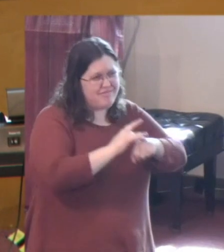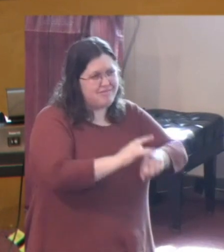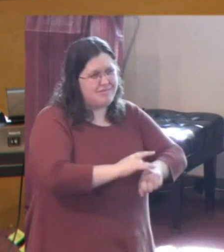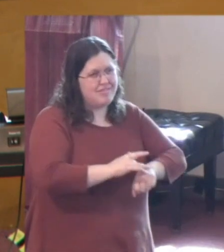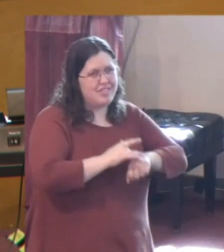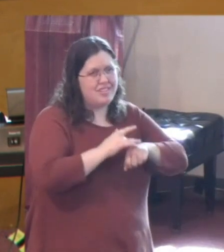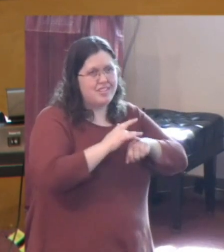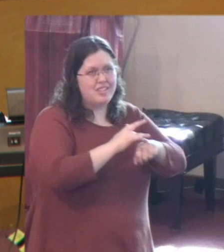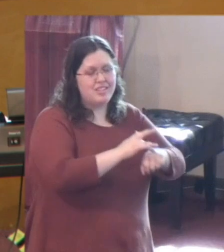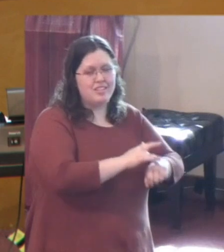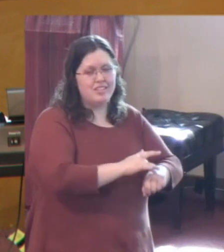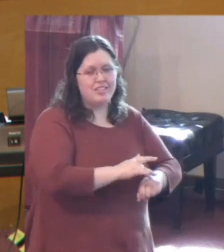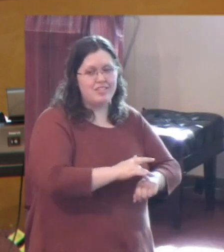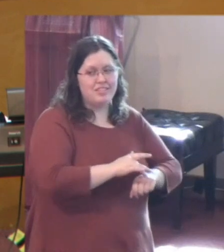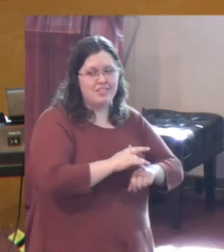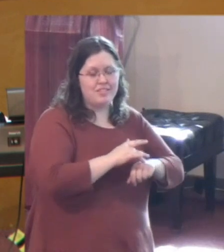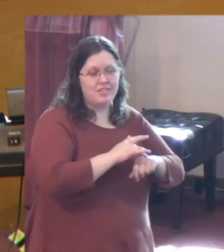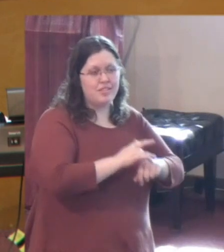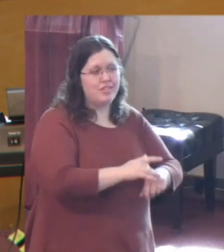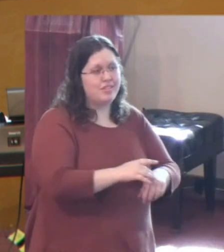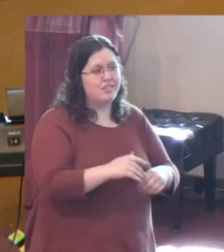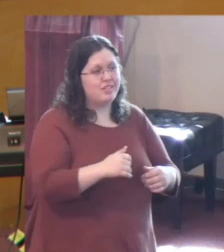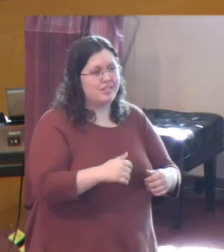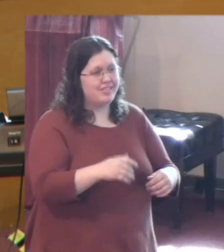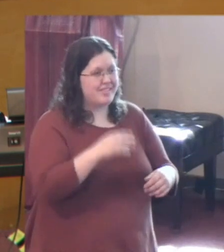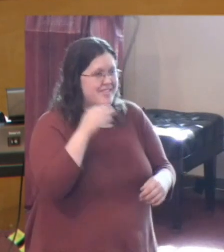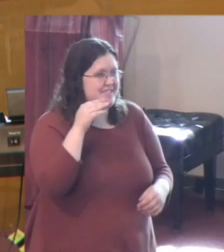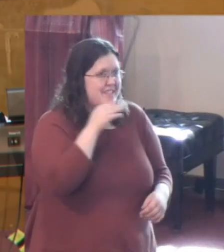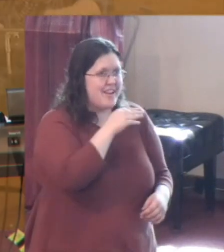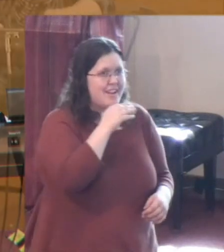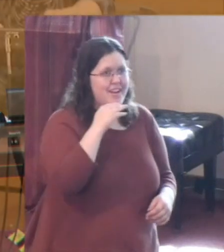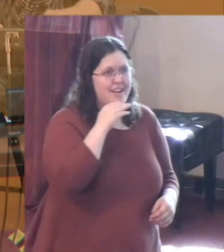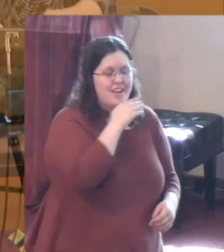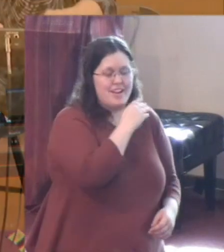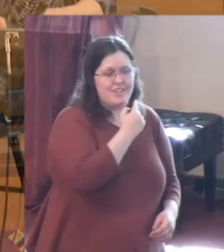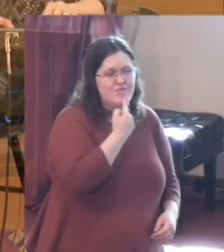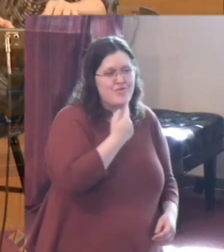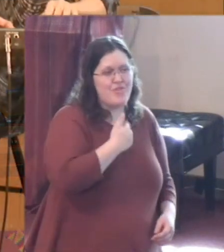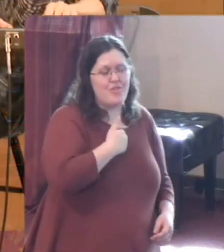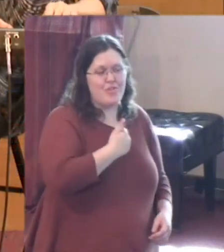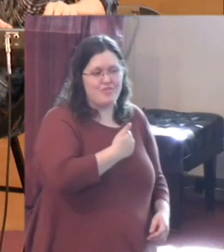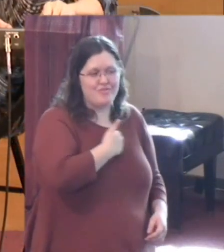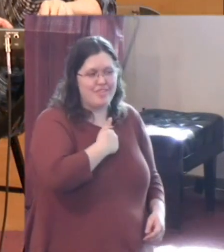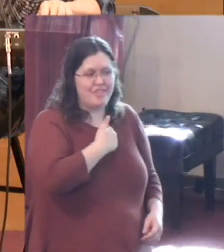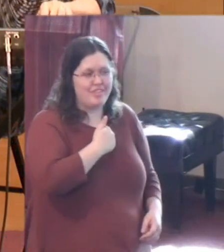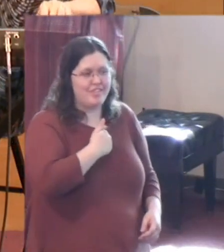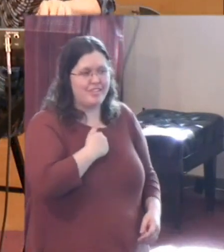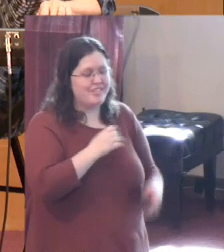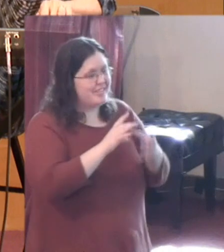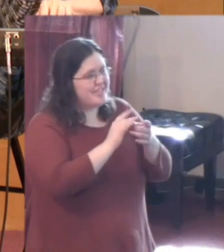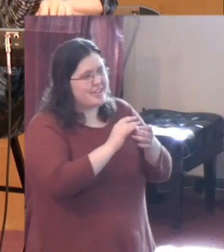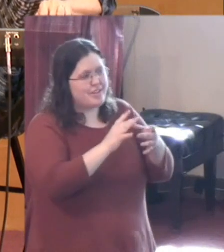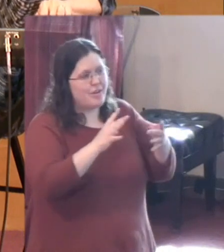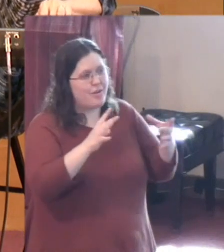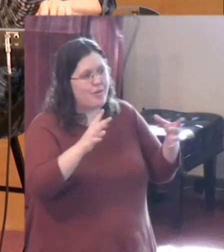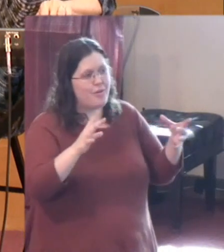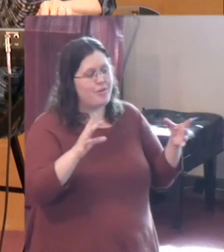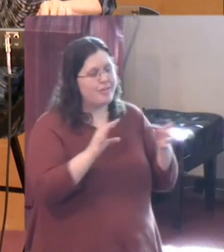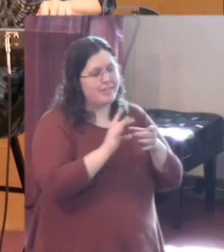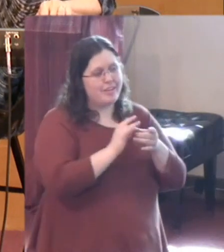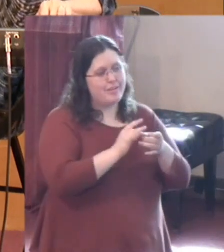and all the lies you told yourself, just let them go, let them